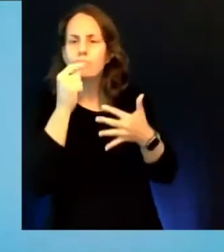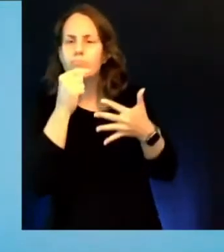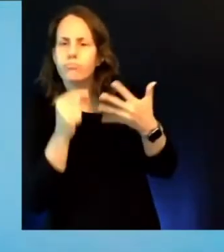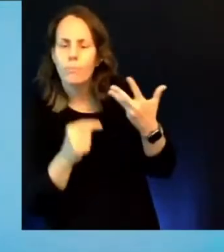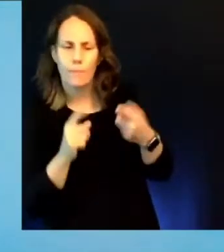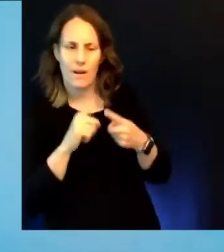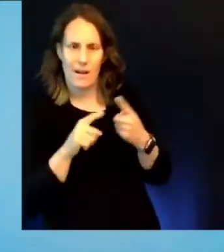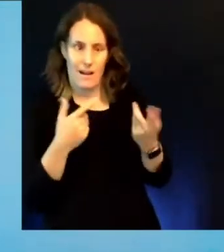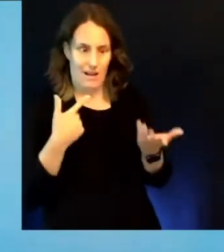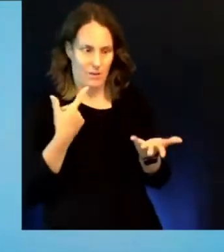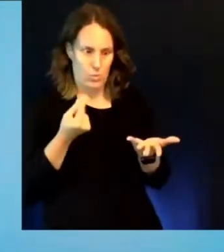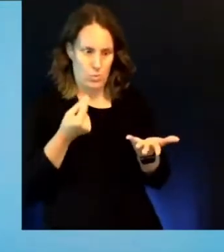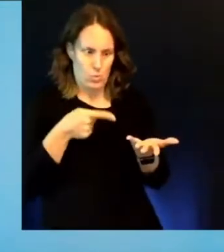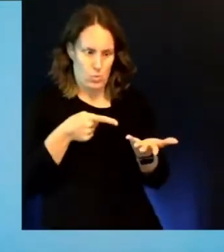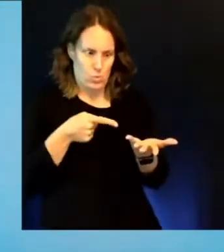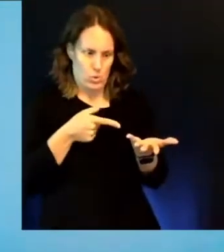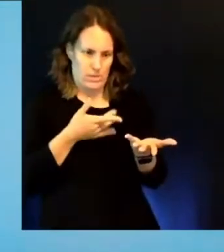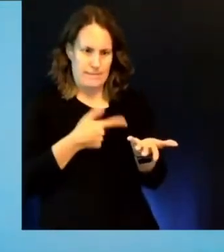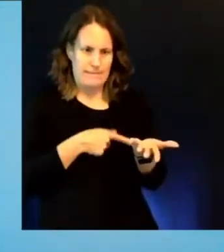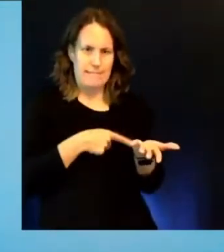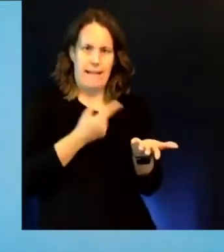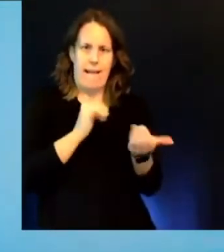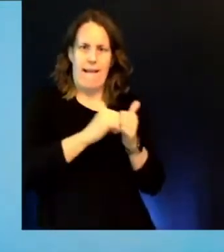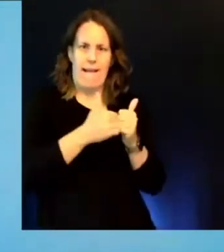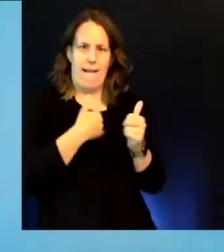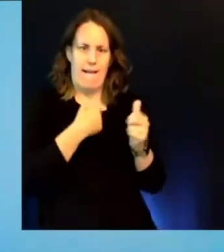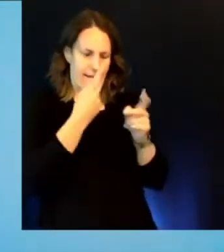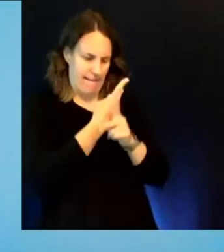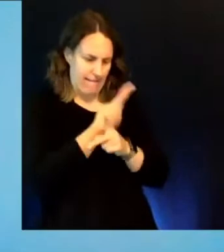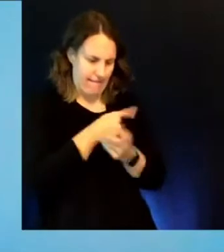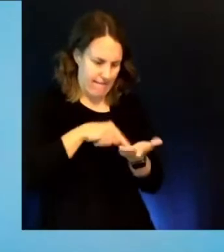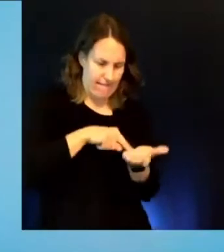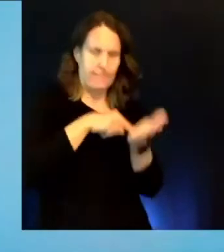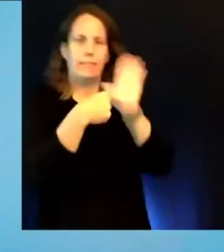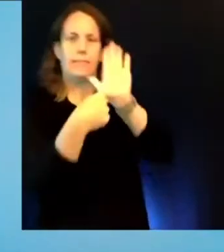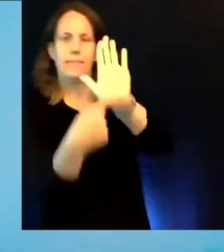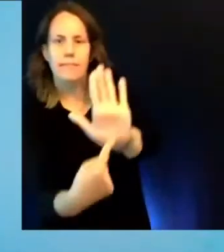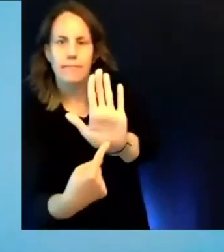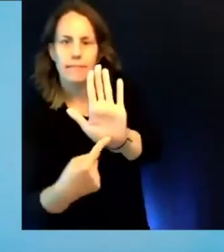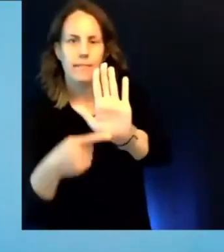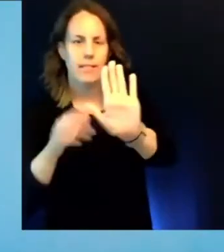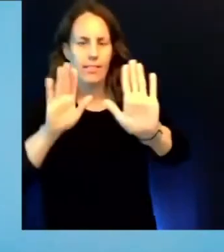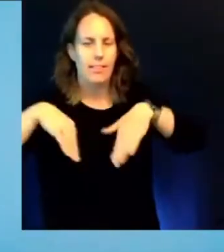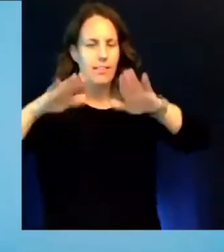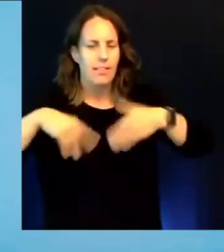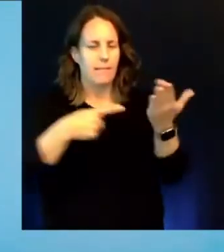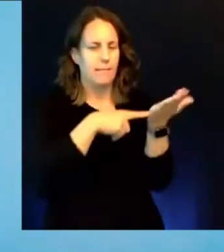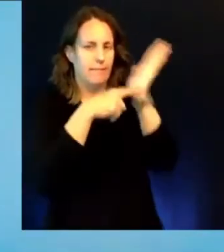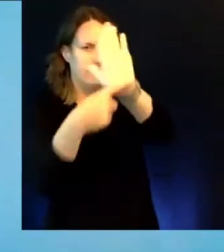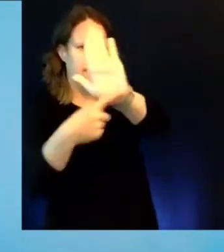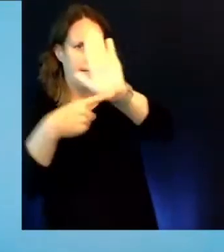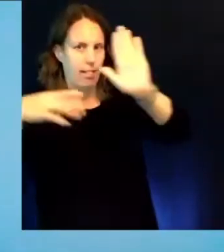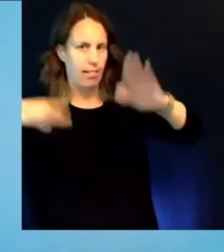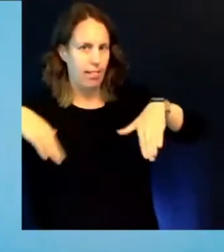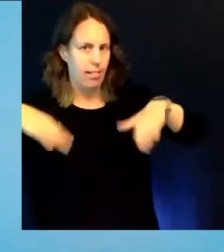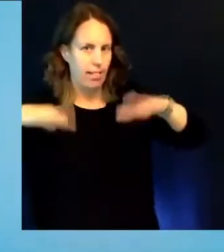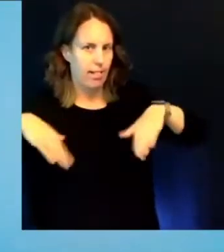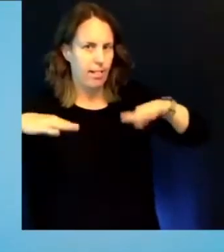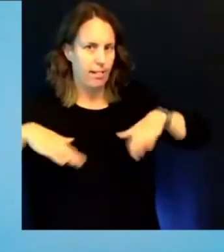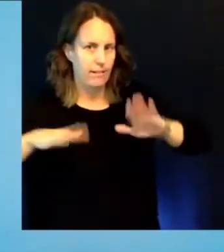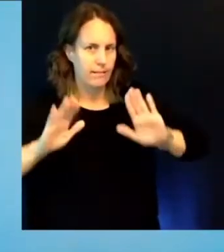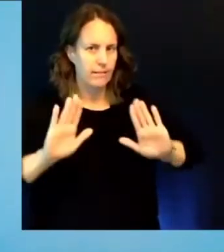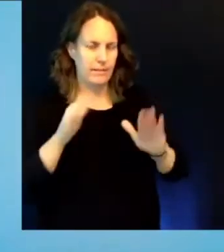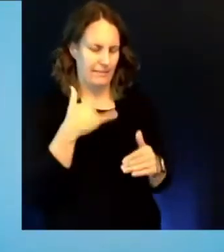future. So something to potentially look forward to on the DHS website as we continue to think through how we best display the